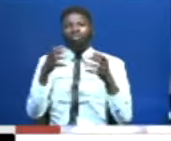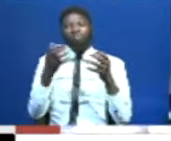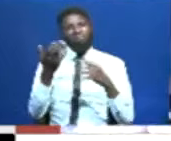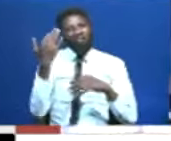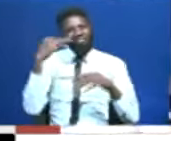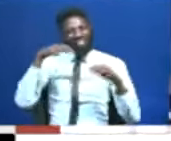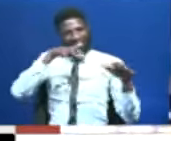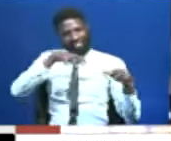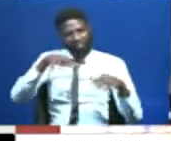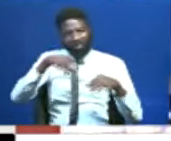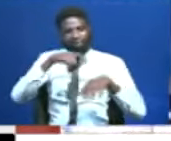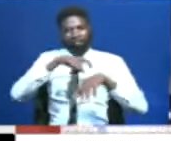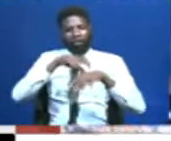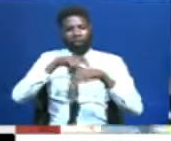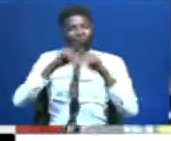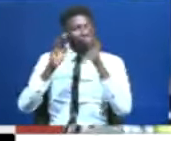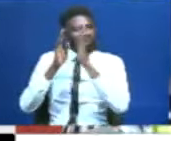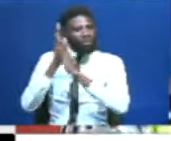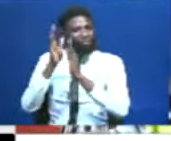also actually